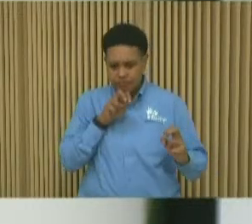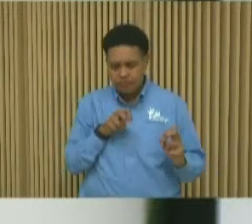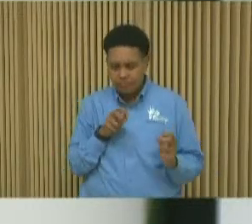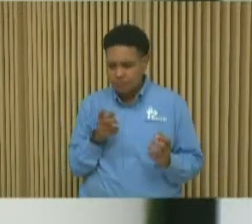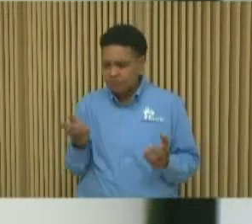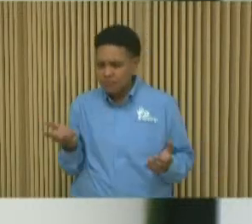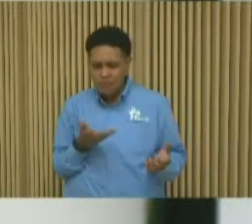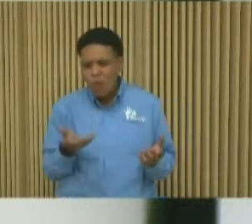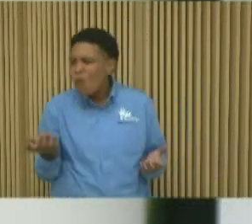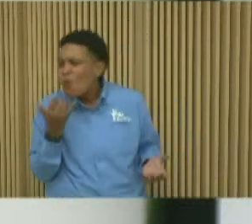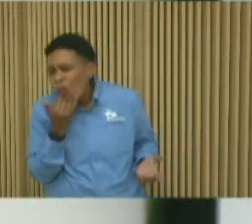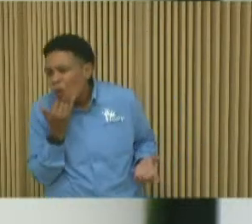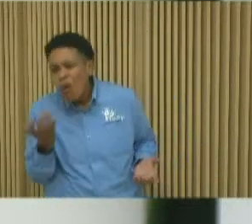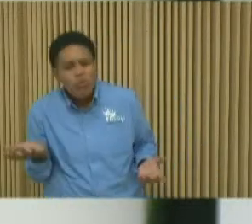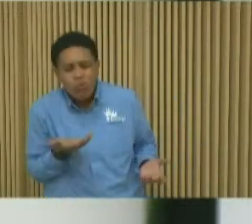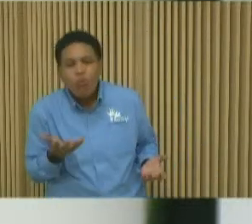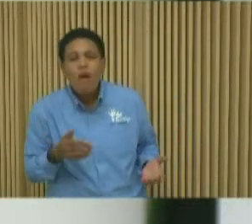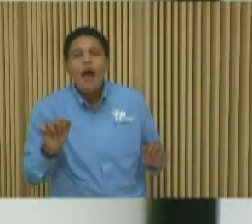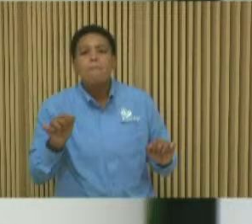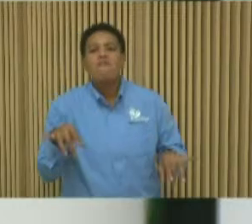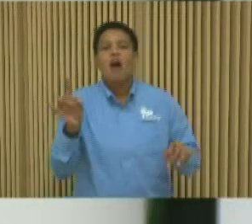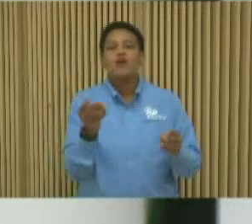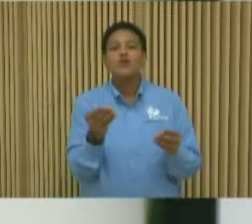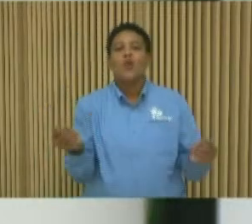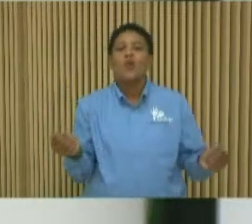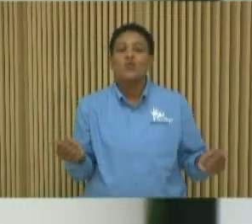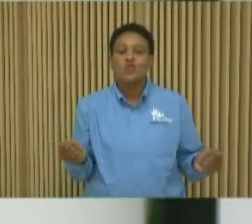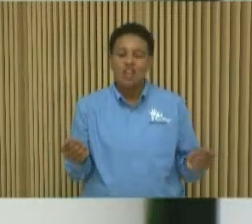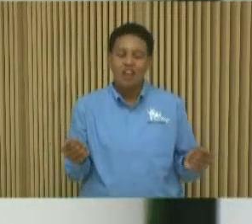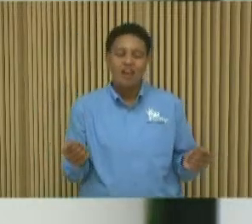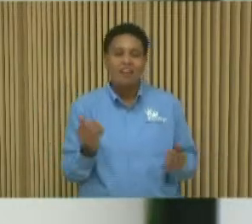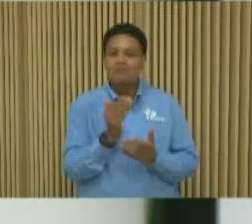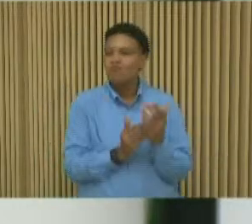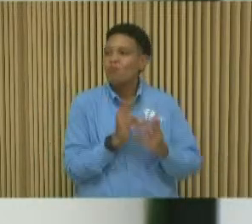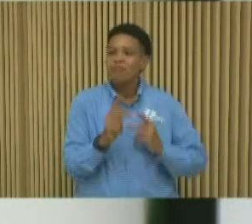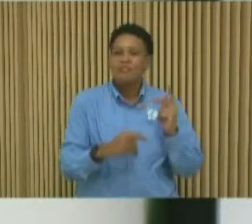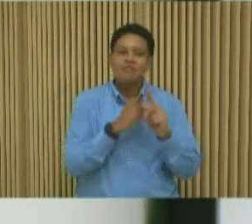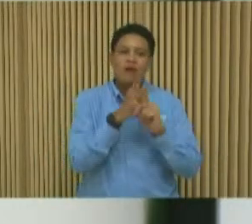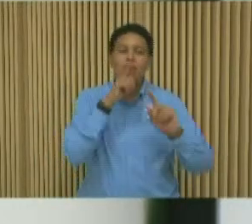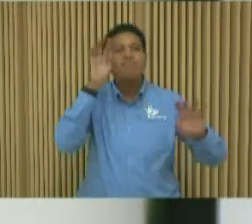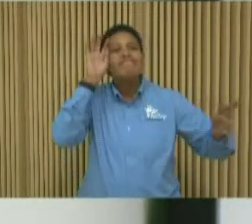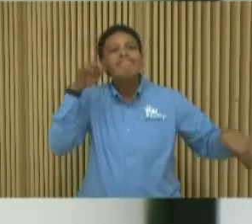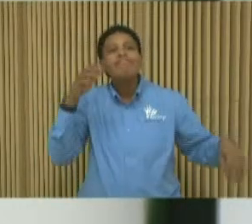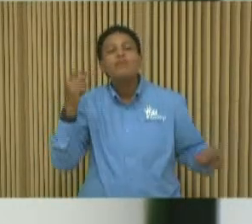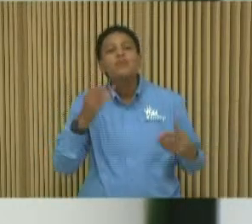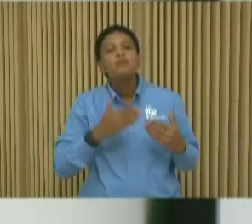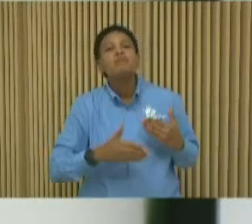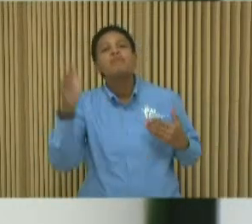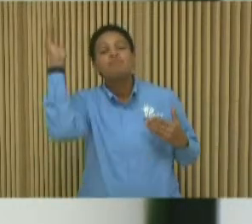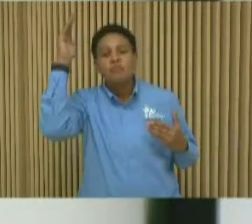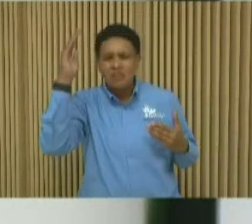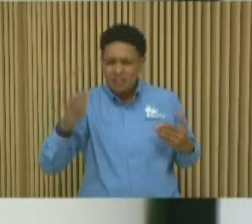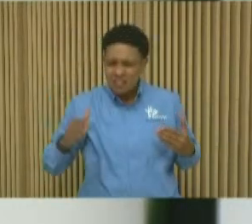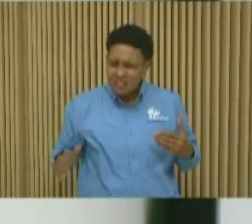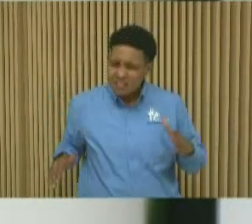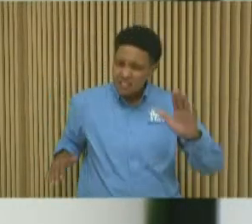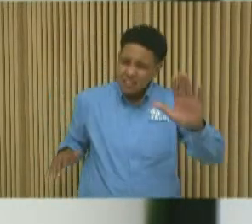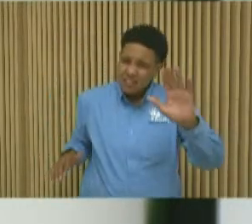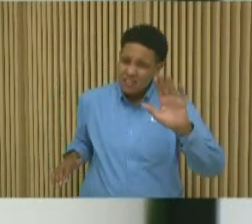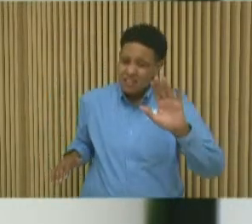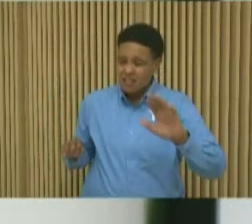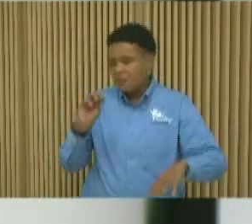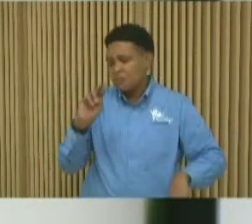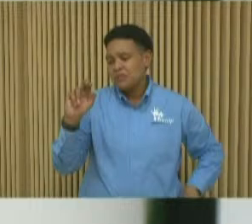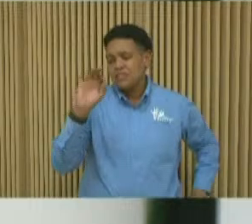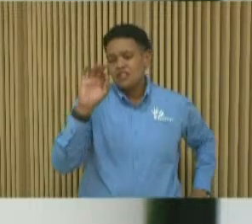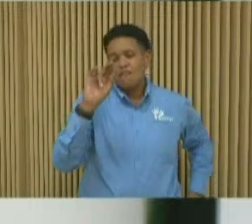able to find a middle ground and some form of conclusion then per se. But Mrs. Folks Abrams, I